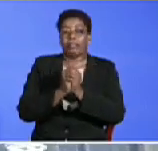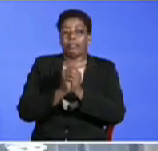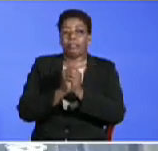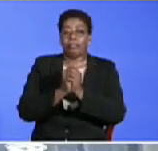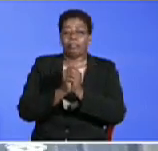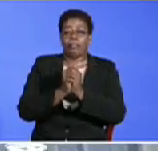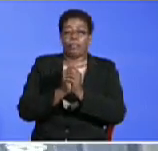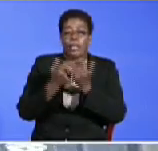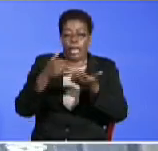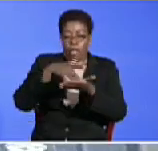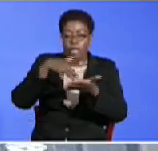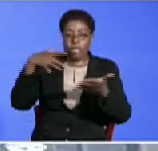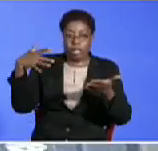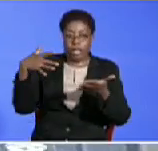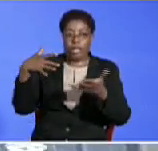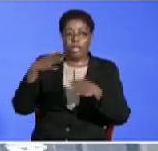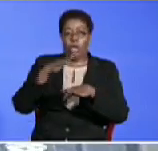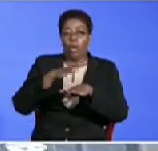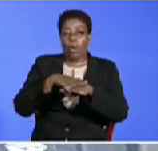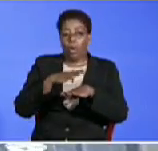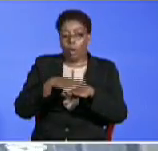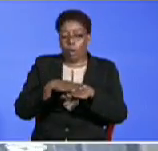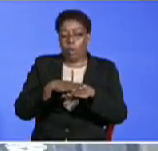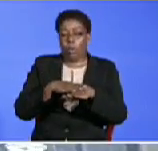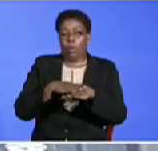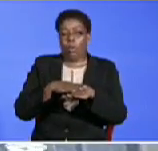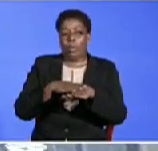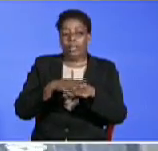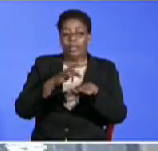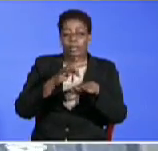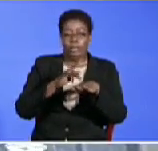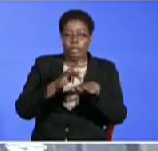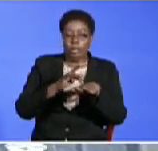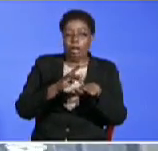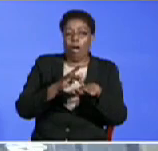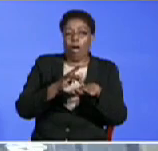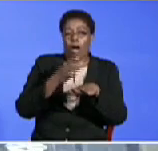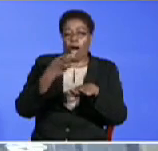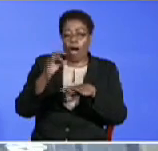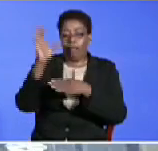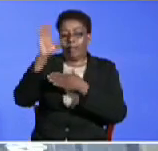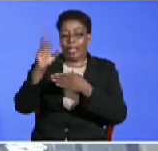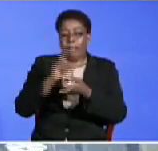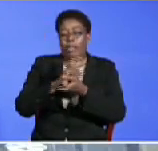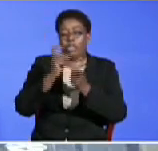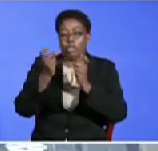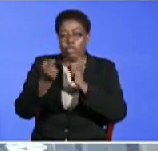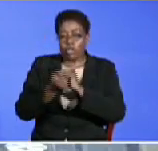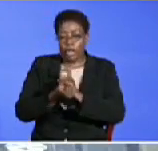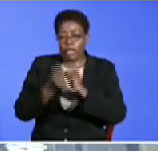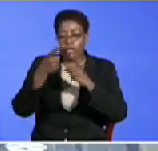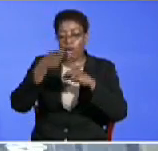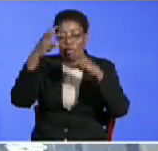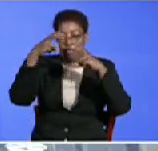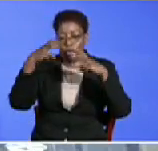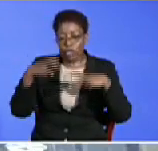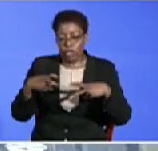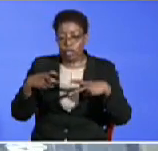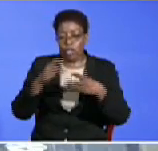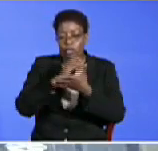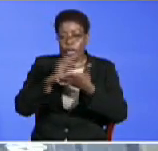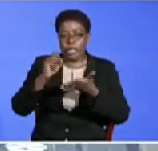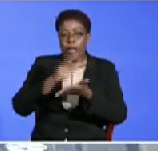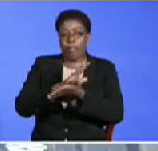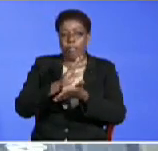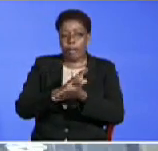A recent study on the country's vulnerability to climate change was published by the Nature Conservancy recently. The paper highlights areas